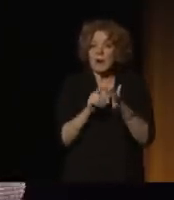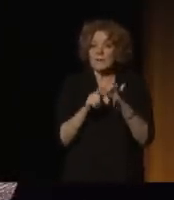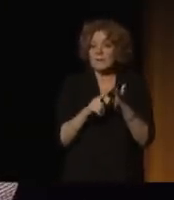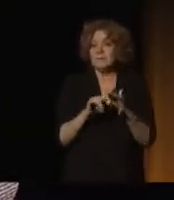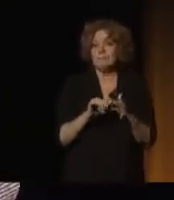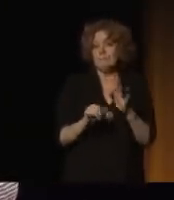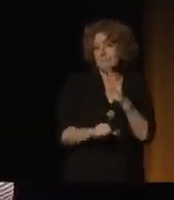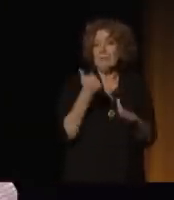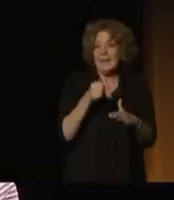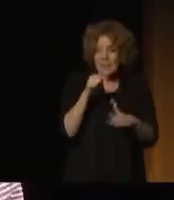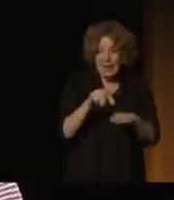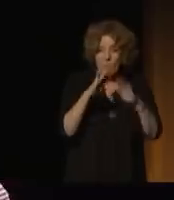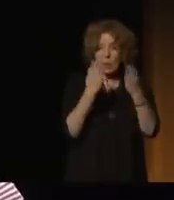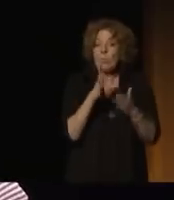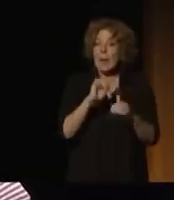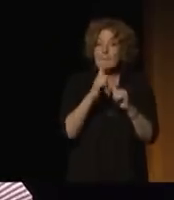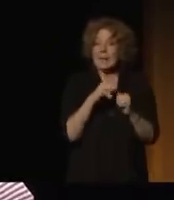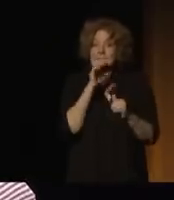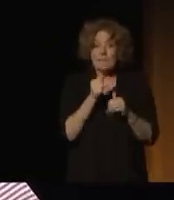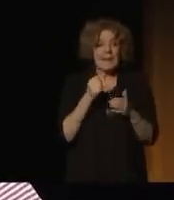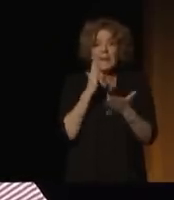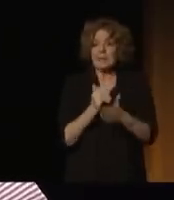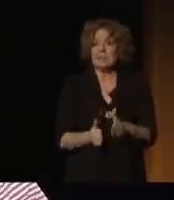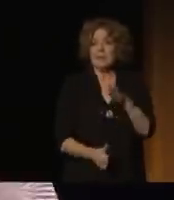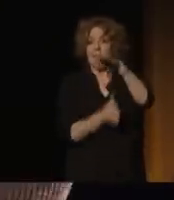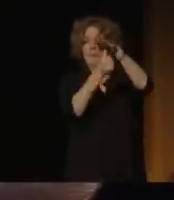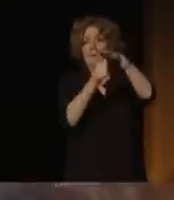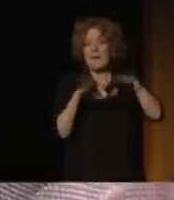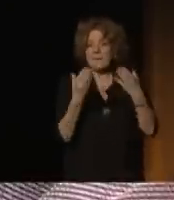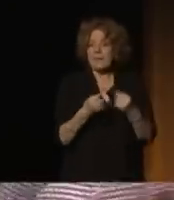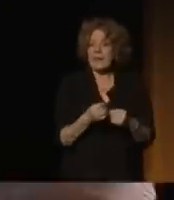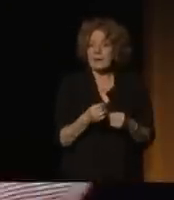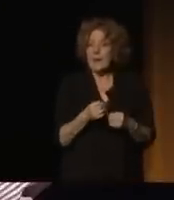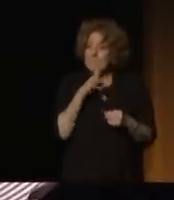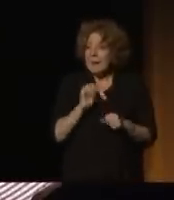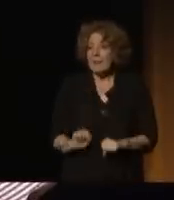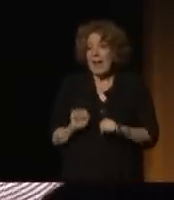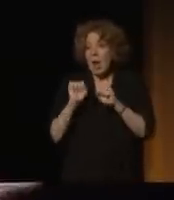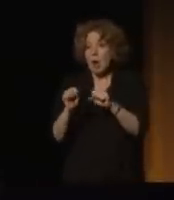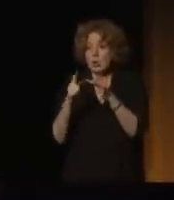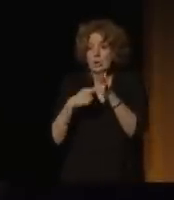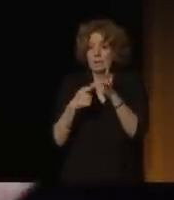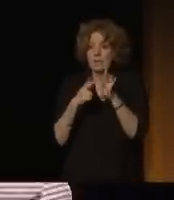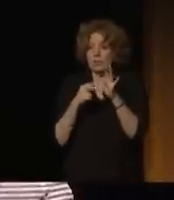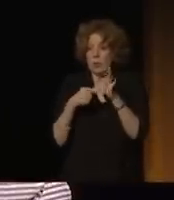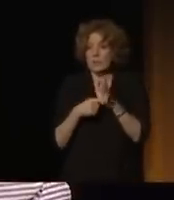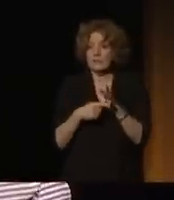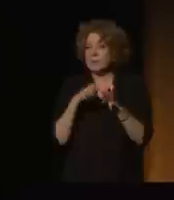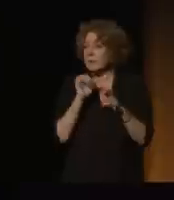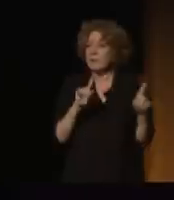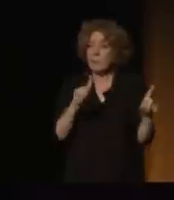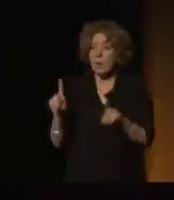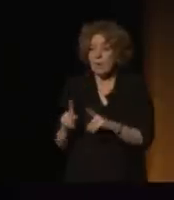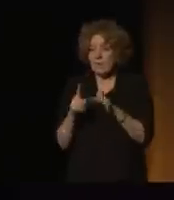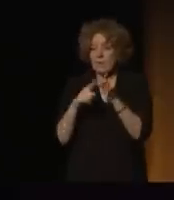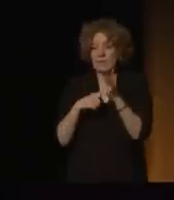course. you know, it's men who run everything. You know, right. I have a friend who always says, men, they own the joint. And that's true about whatever the joint is.